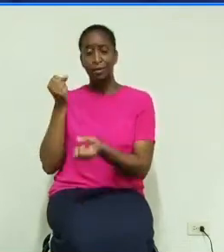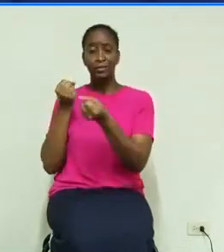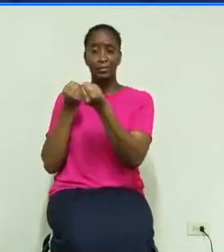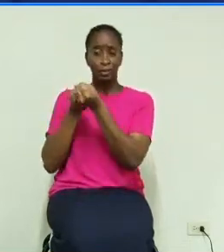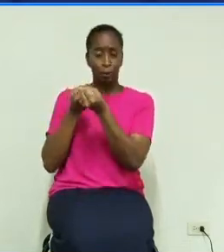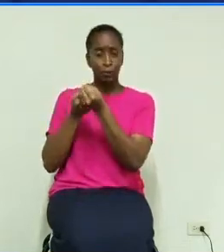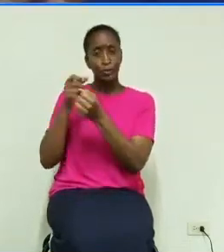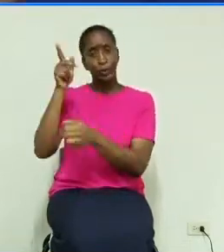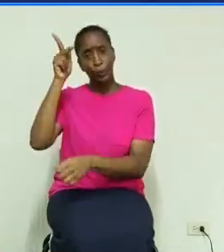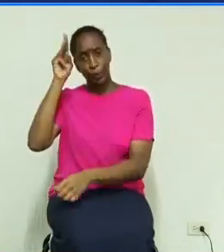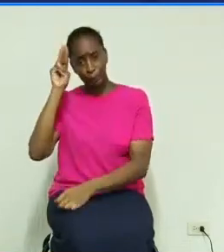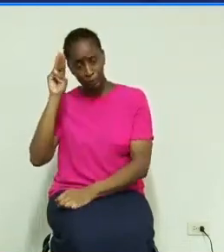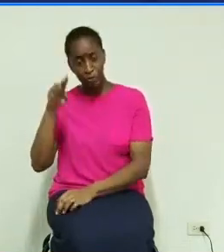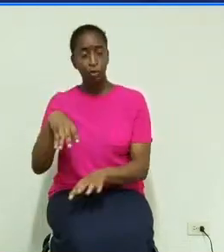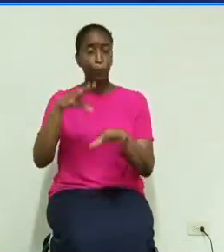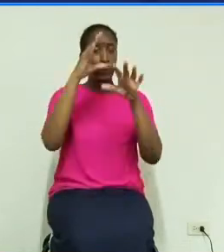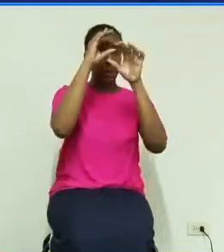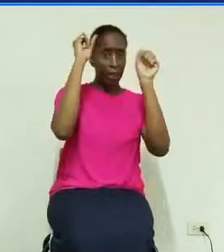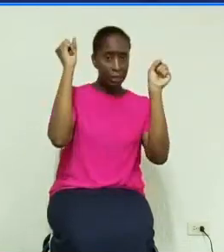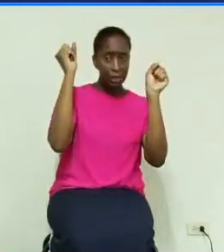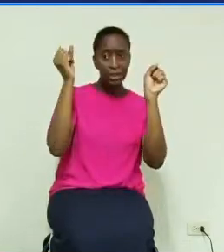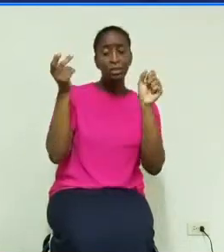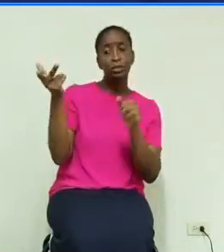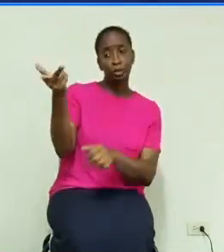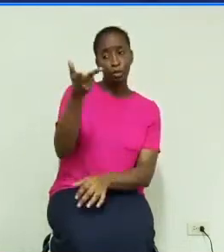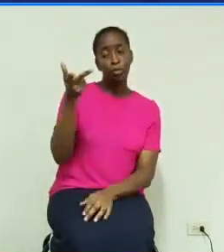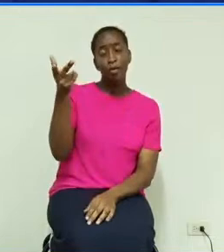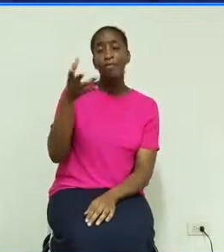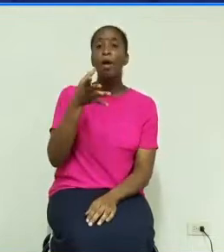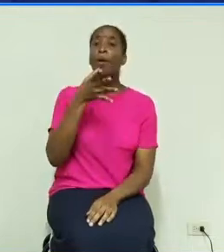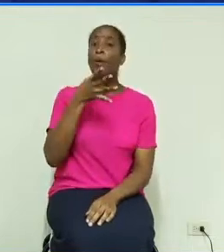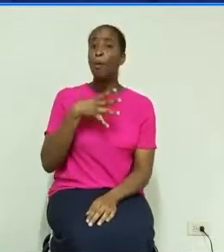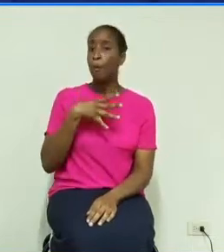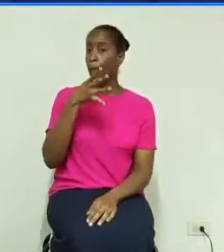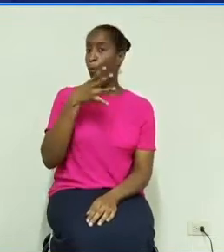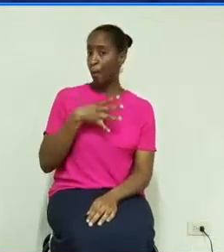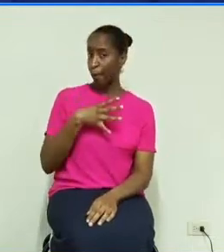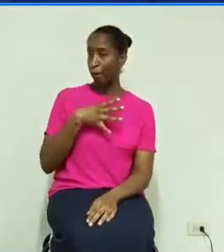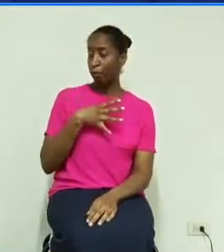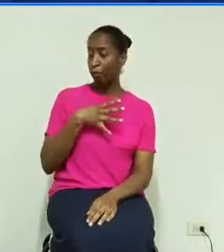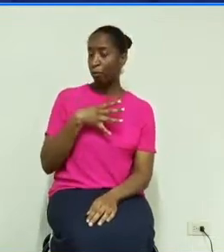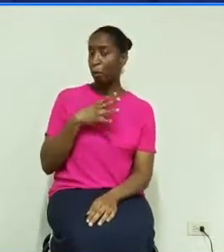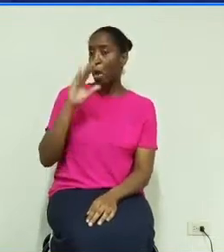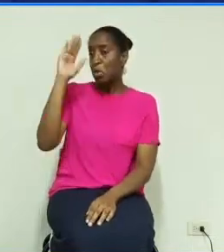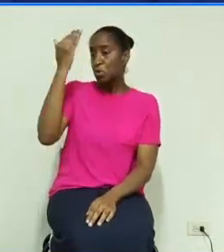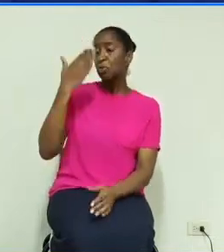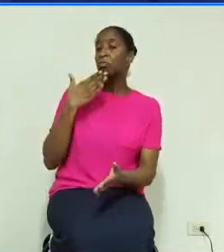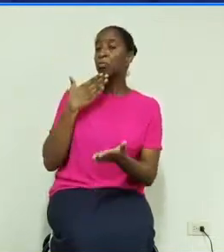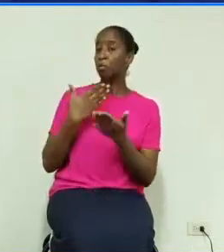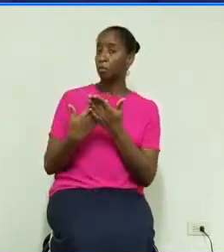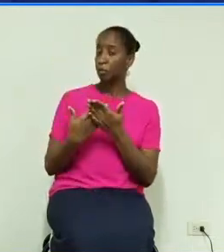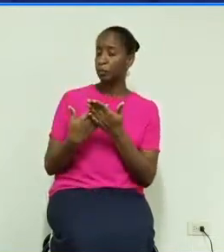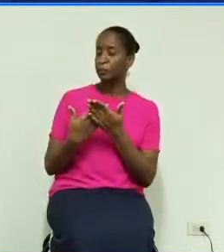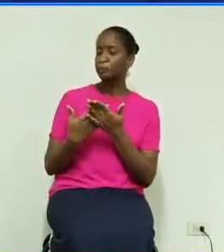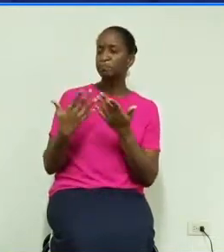that allows us to maybe provide some kind of balance in our political